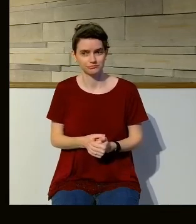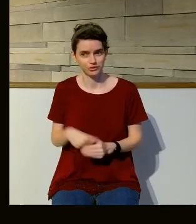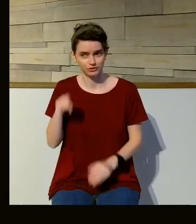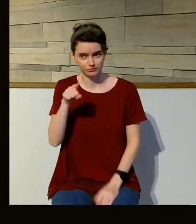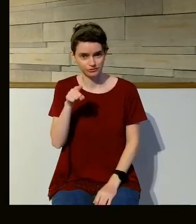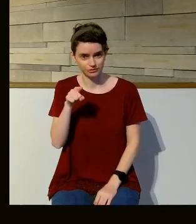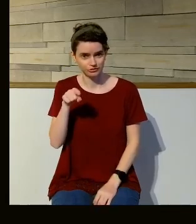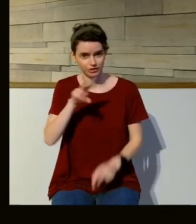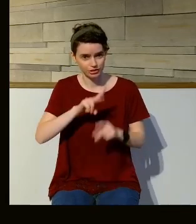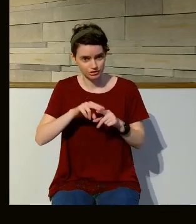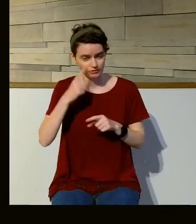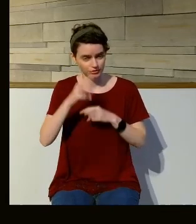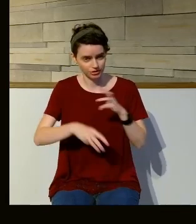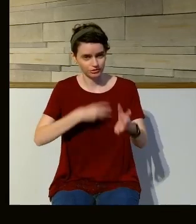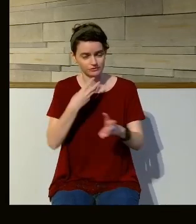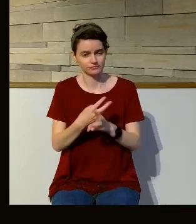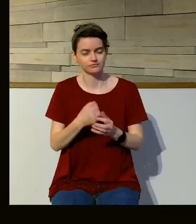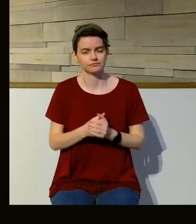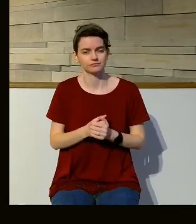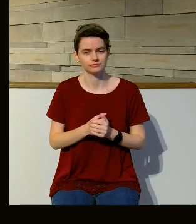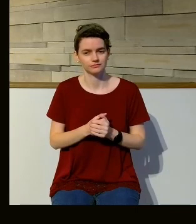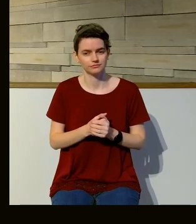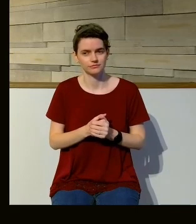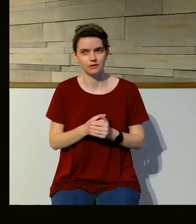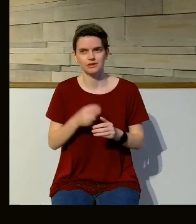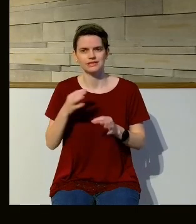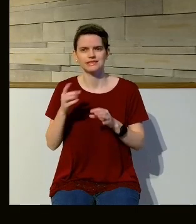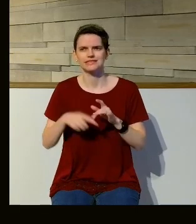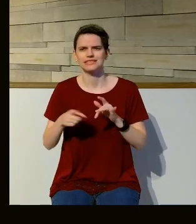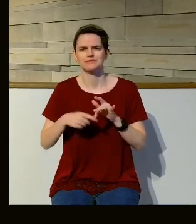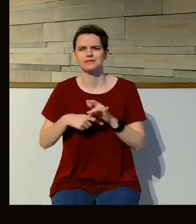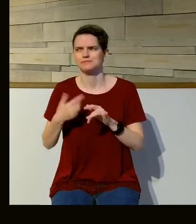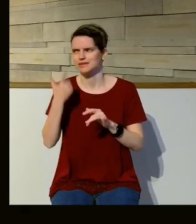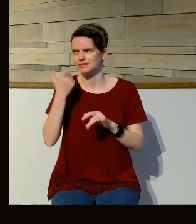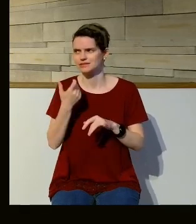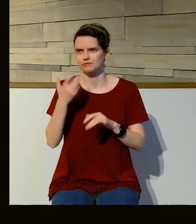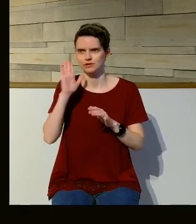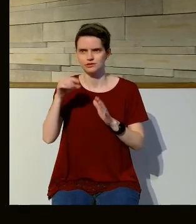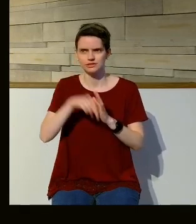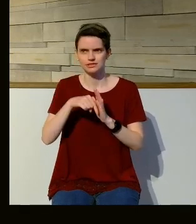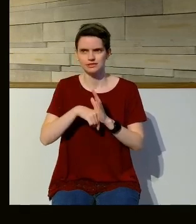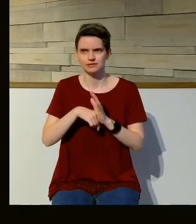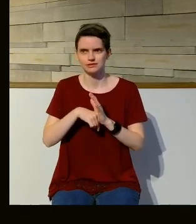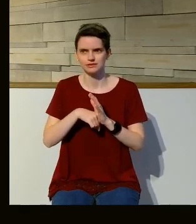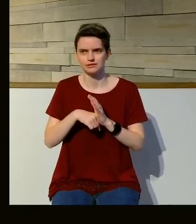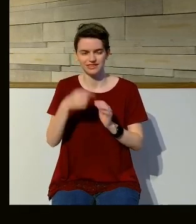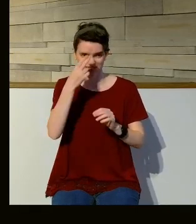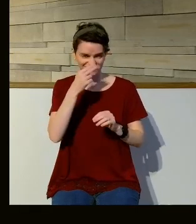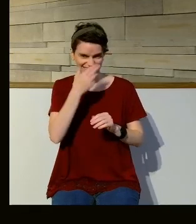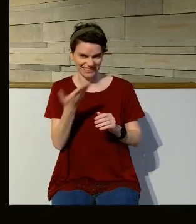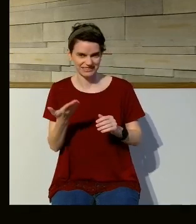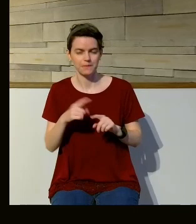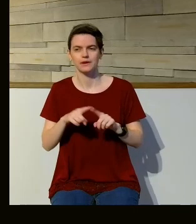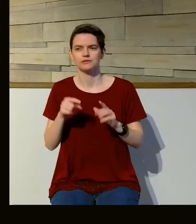You are the salt of the earth. I'm going to skip through some of these slides. Like I said, we're going to go much deeper. It's funny stuff, too.